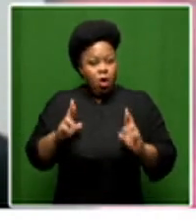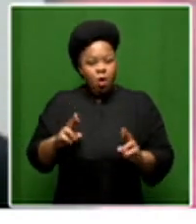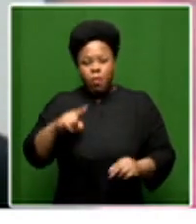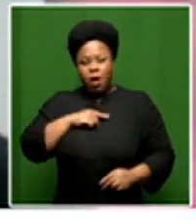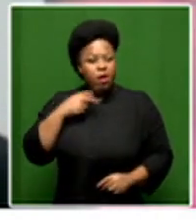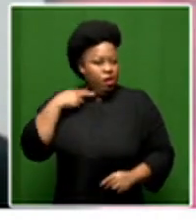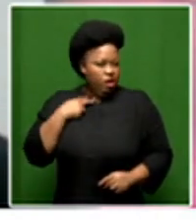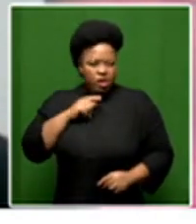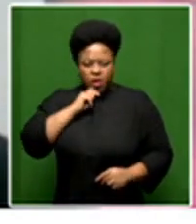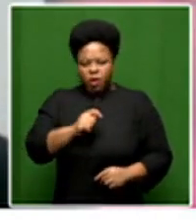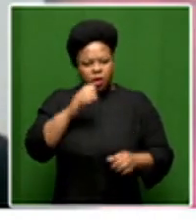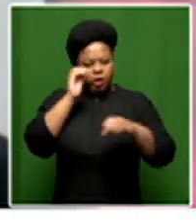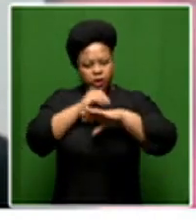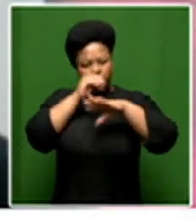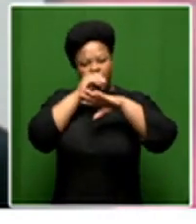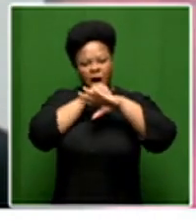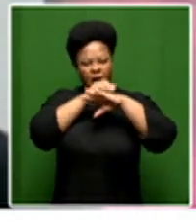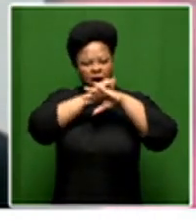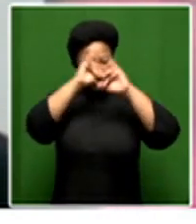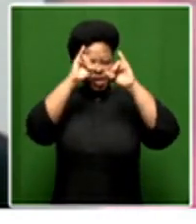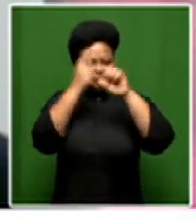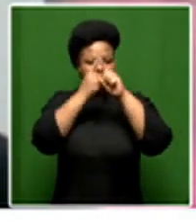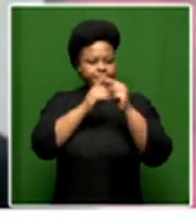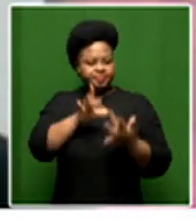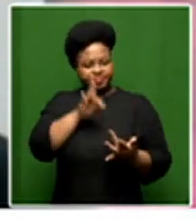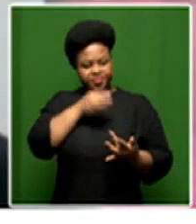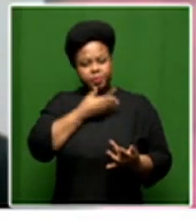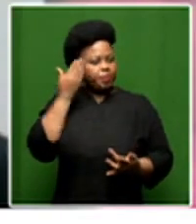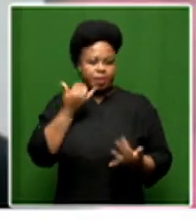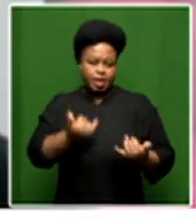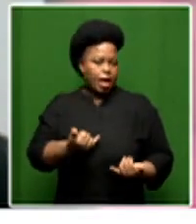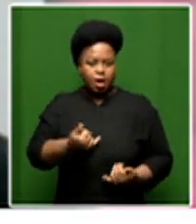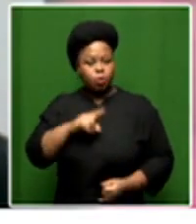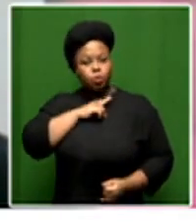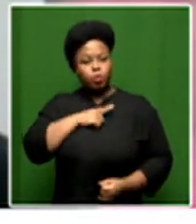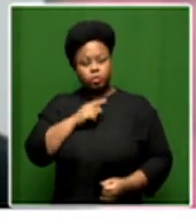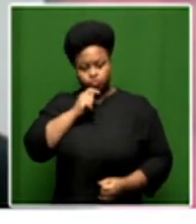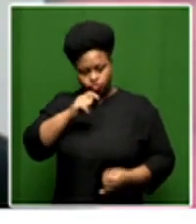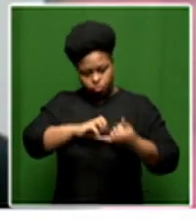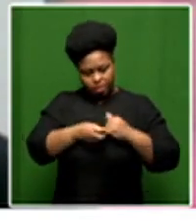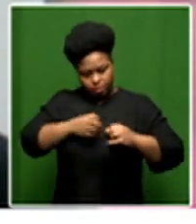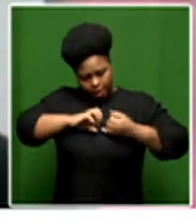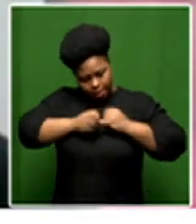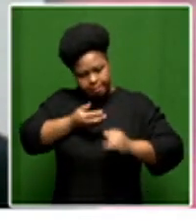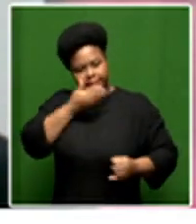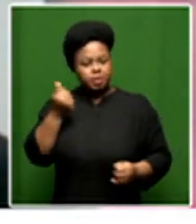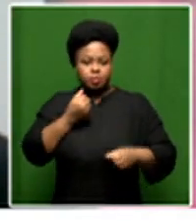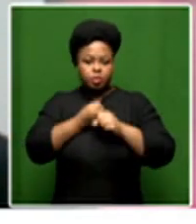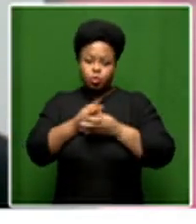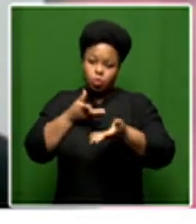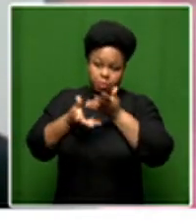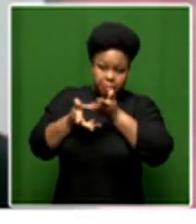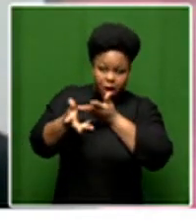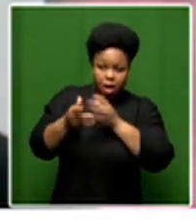it does, it will create more problems. But we don't have a choice, Sakina. We'll have to do our best to engage with